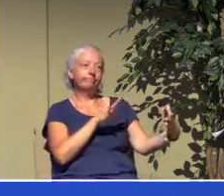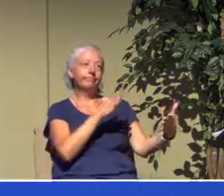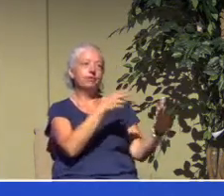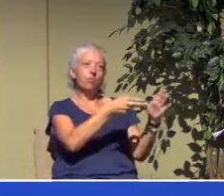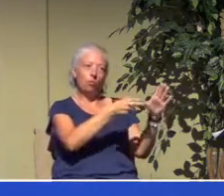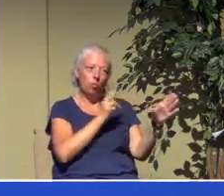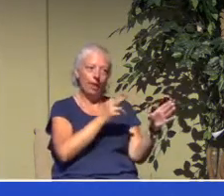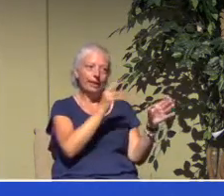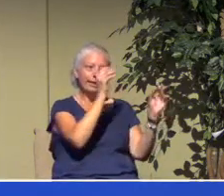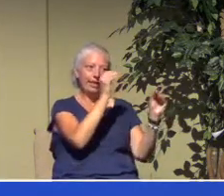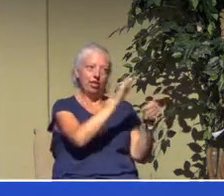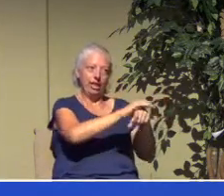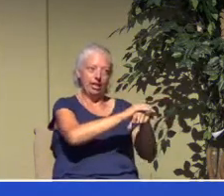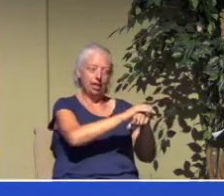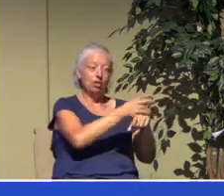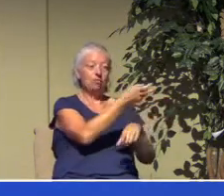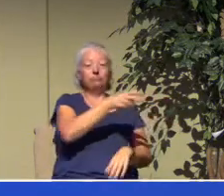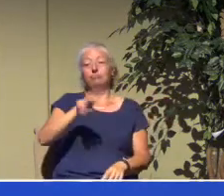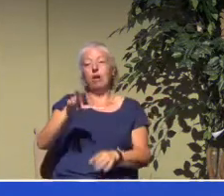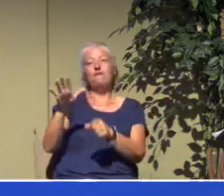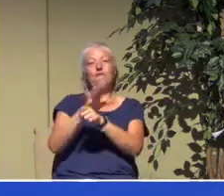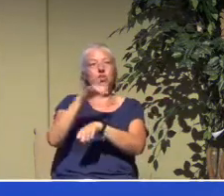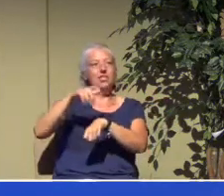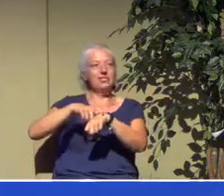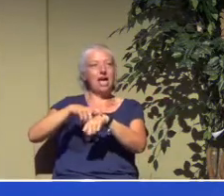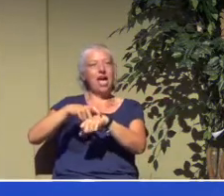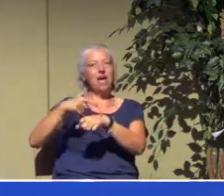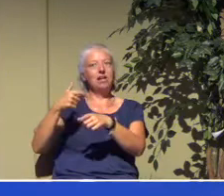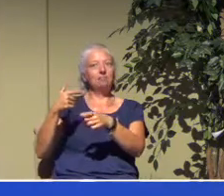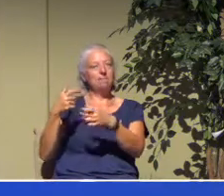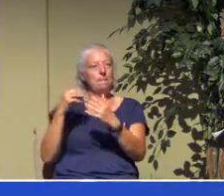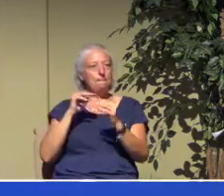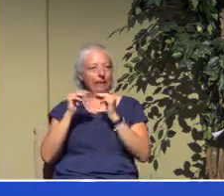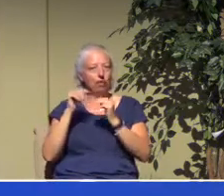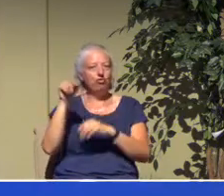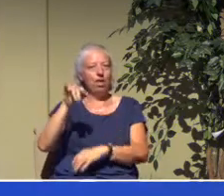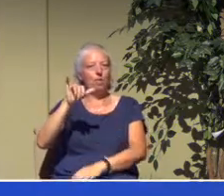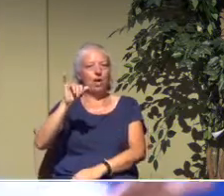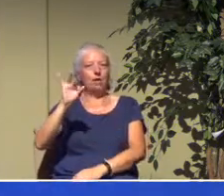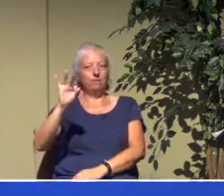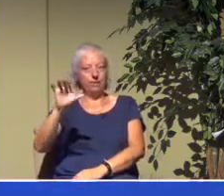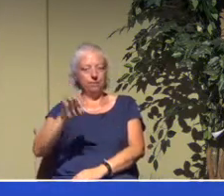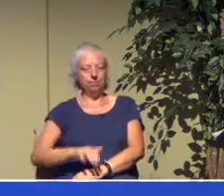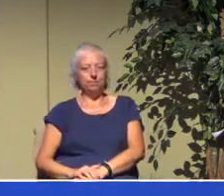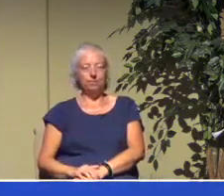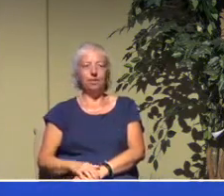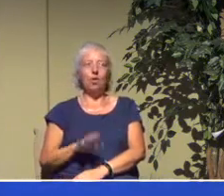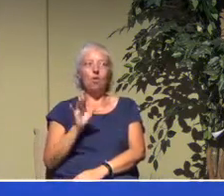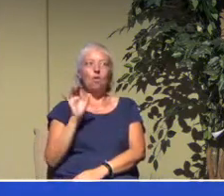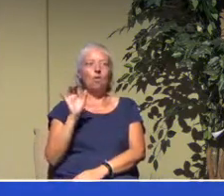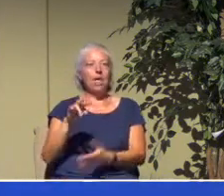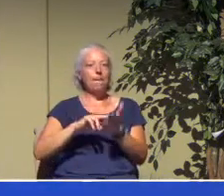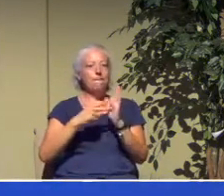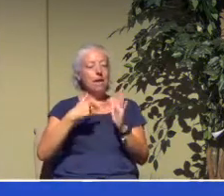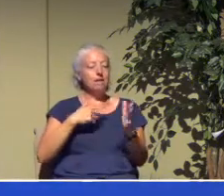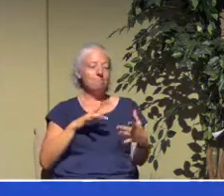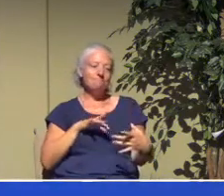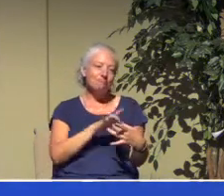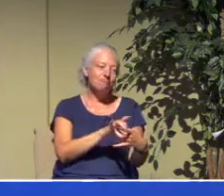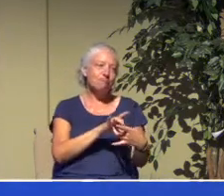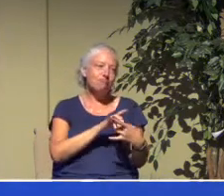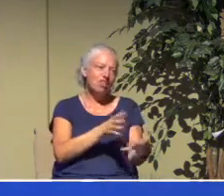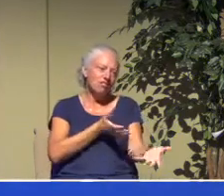to move into full-time ministry with Youth for Christ. And so this way, I could connect on a deeper level with the youth that I was engaging